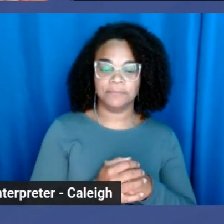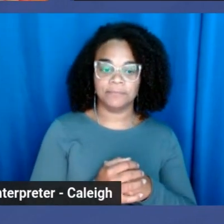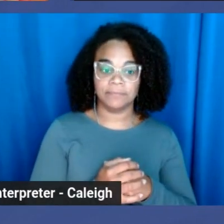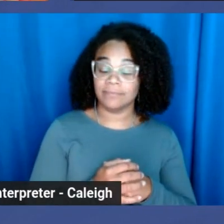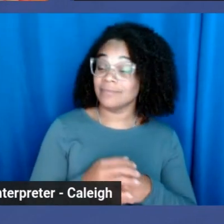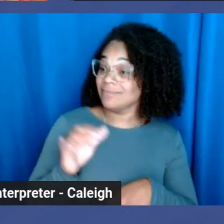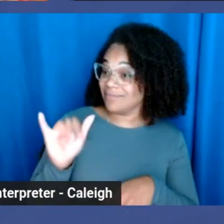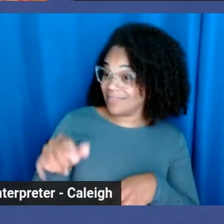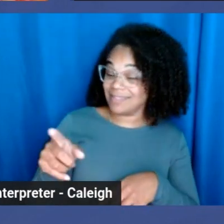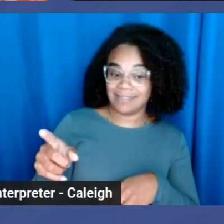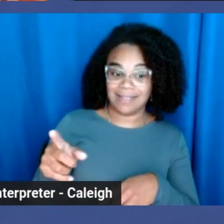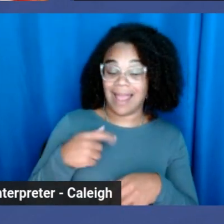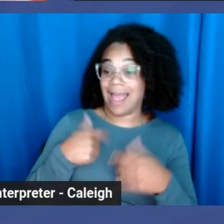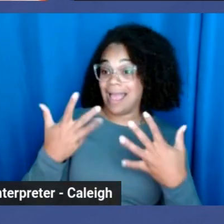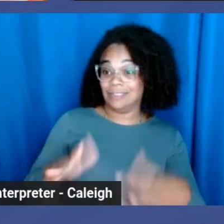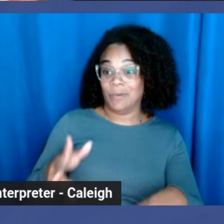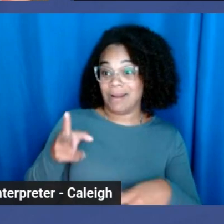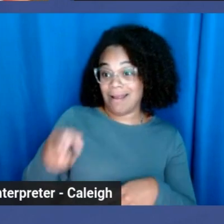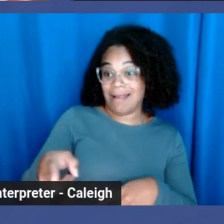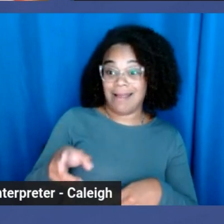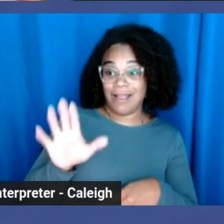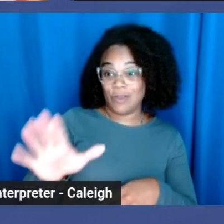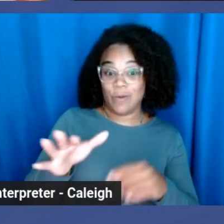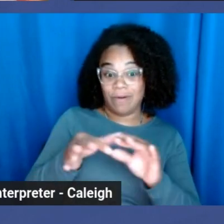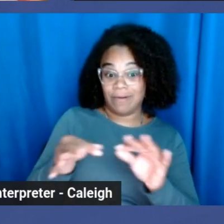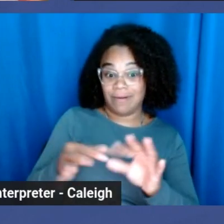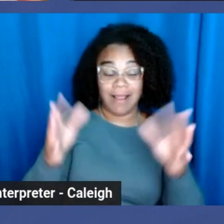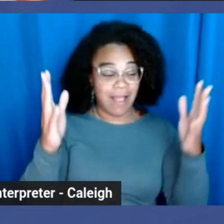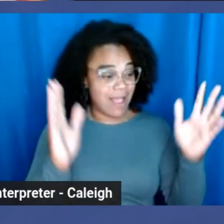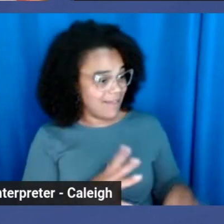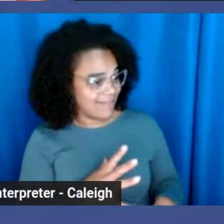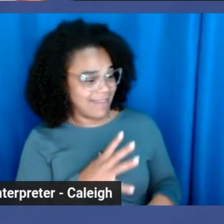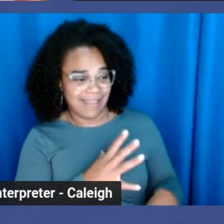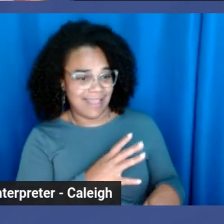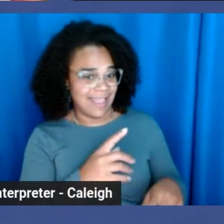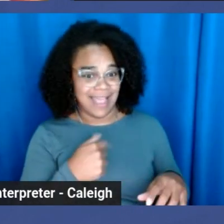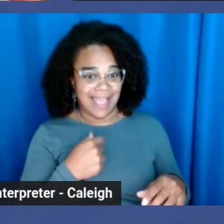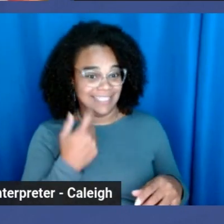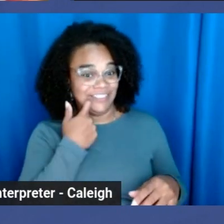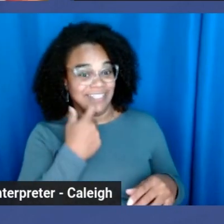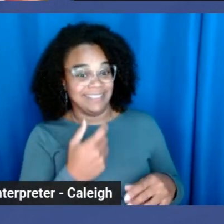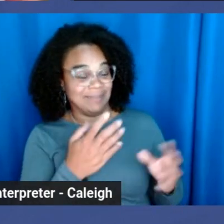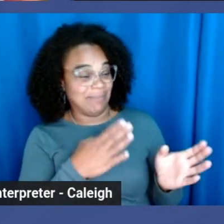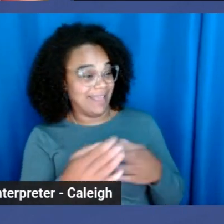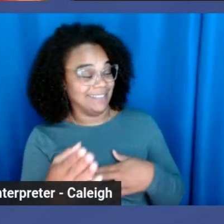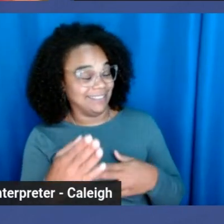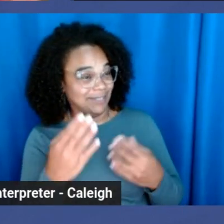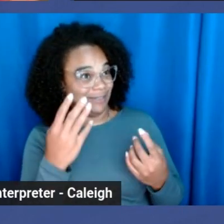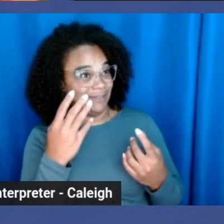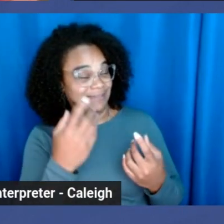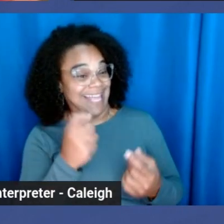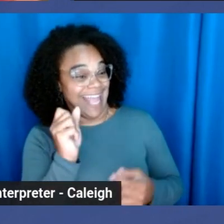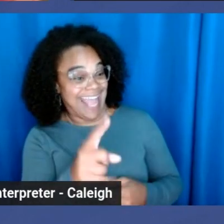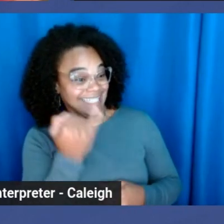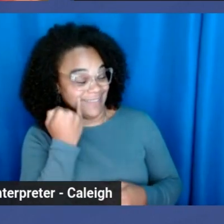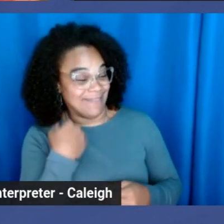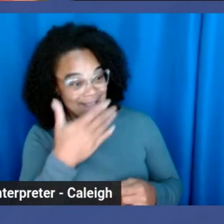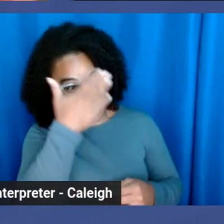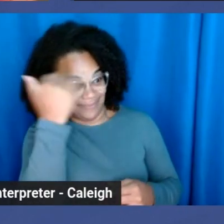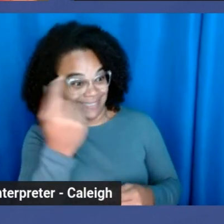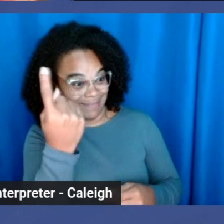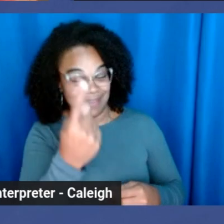That's a I don't want to cut you off, Ricky, but that's I know. I was just going to ask if I missed anything. That was a really